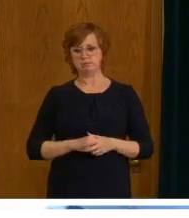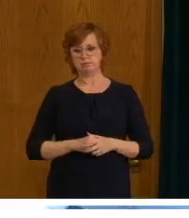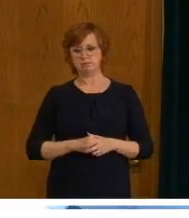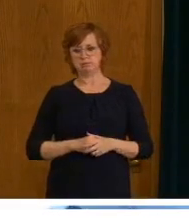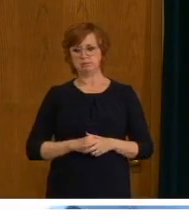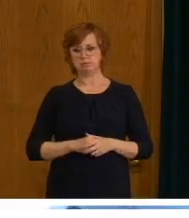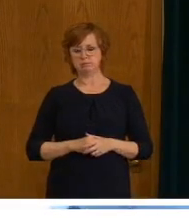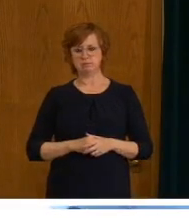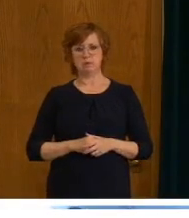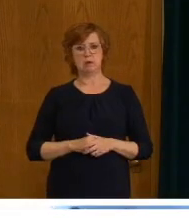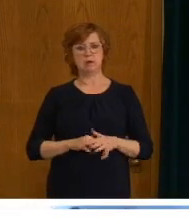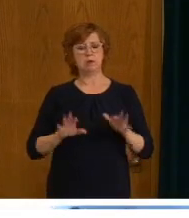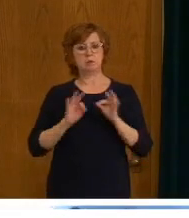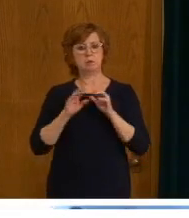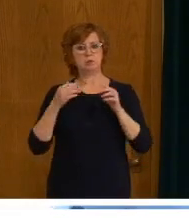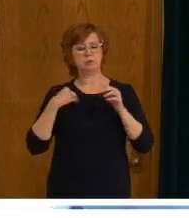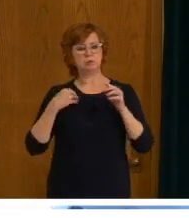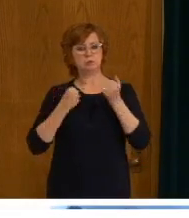and